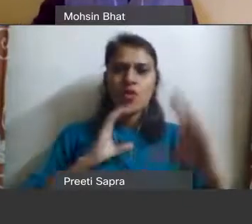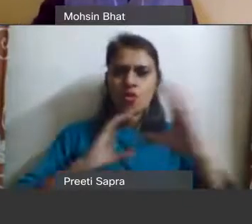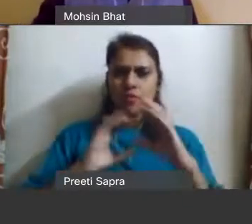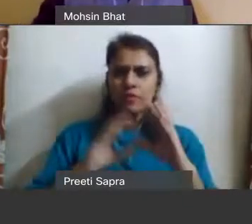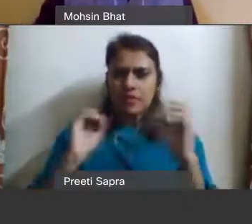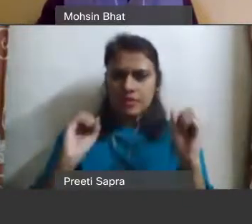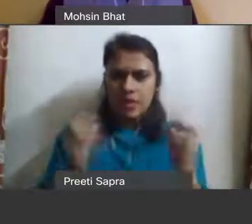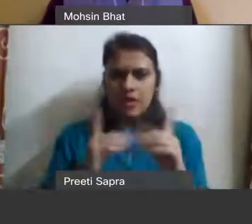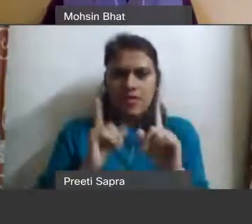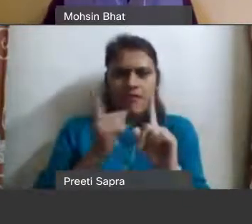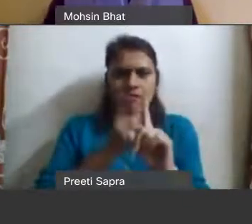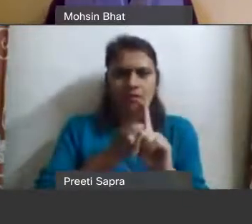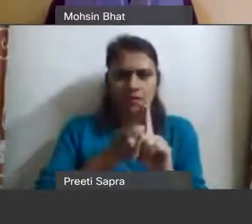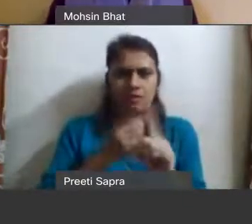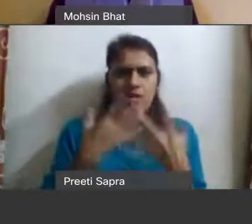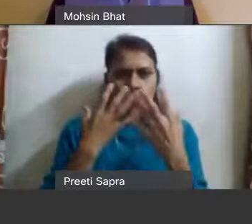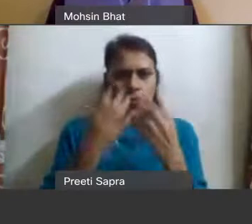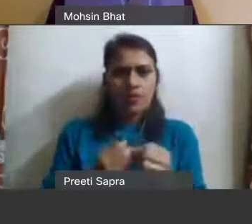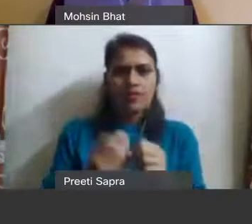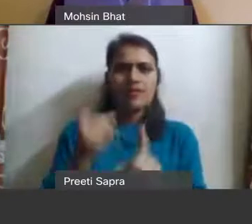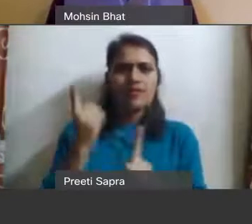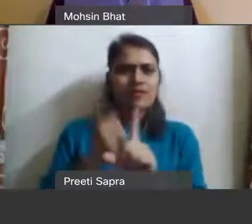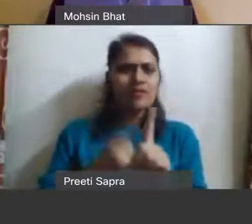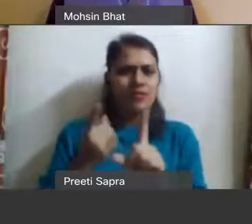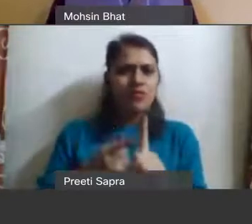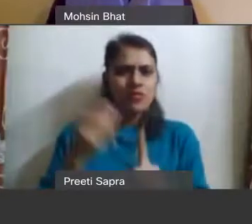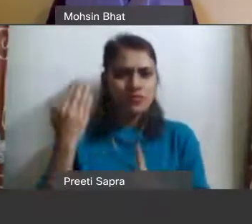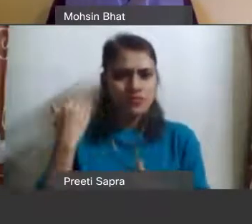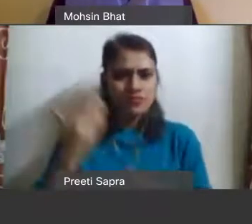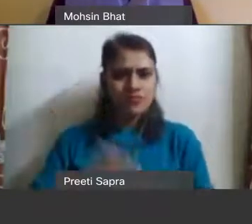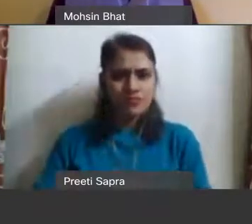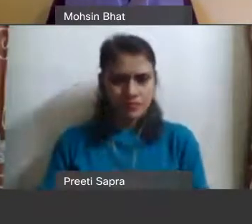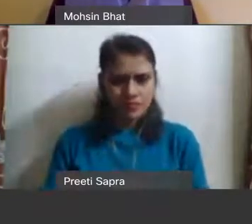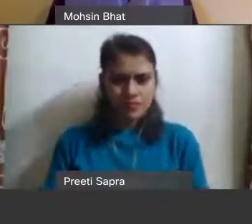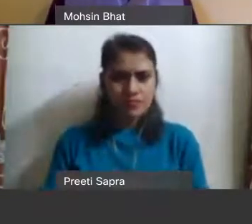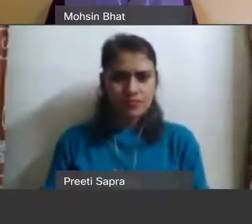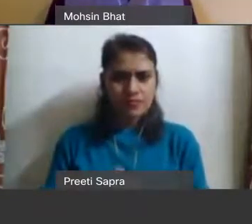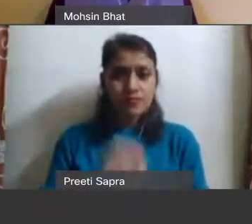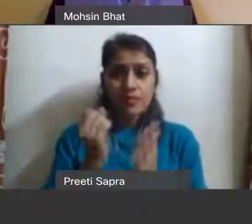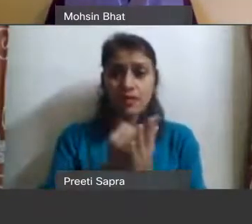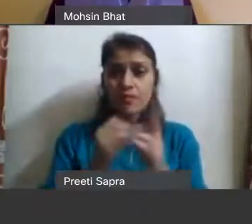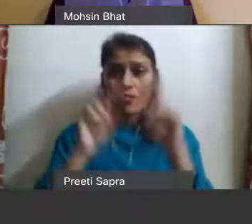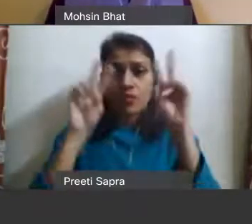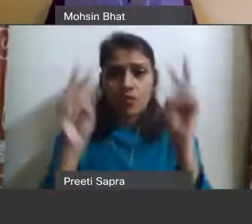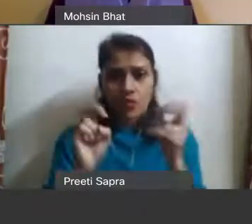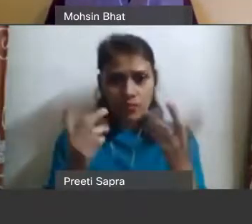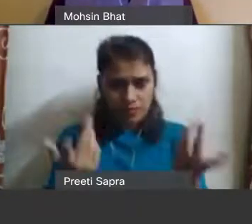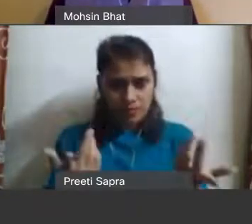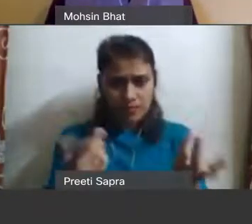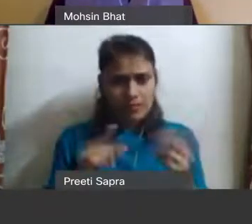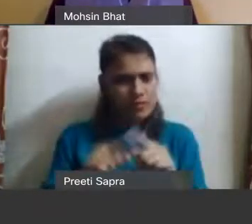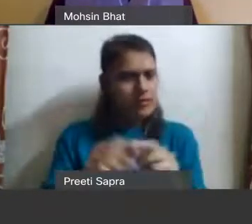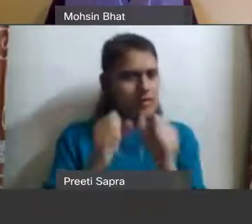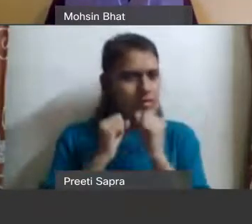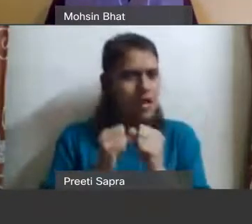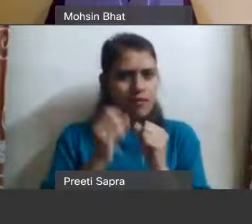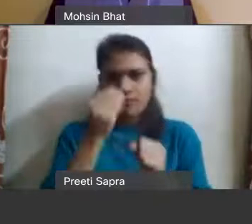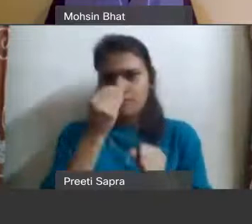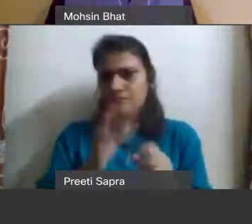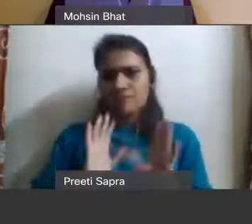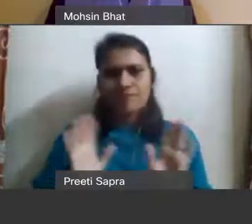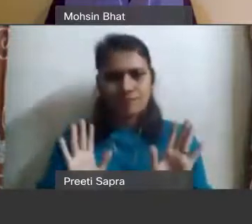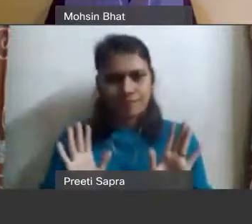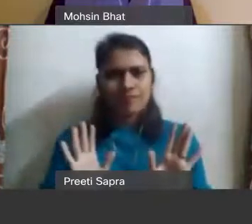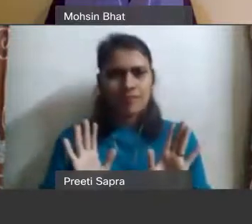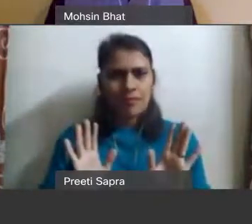out to our viewers here, the audience here today, that the subject matter is quite diverse. It can be quite complicated at points. and